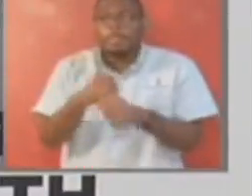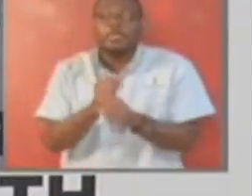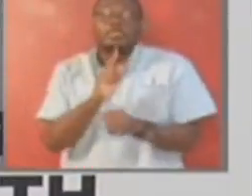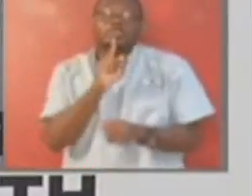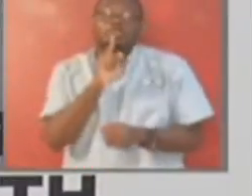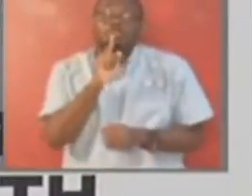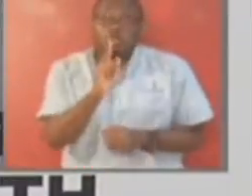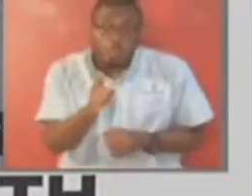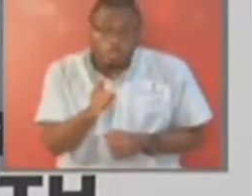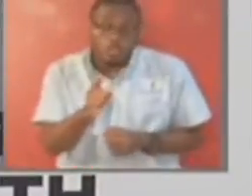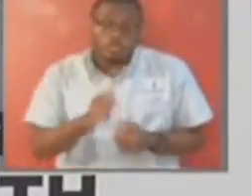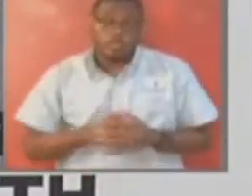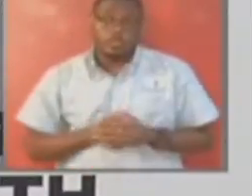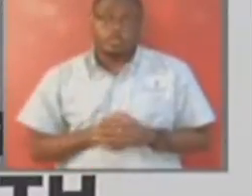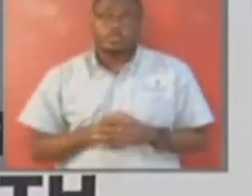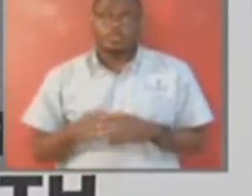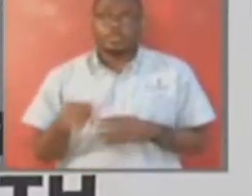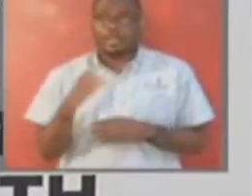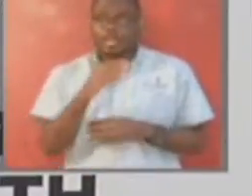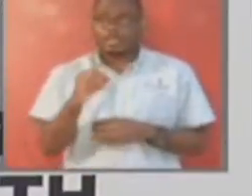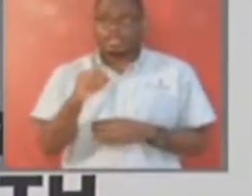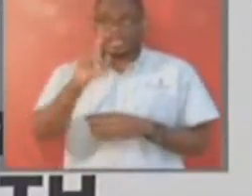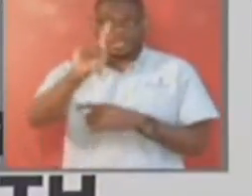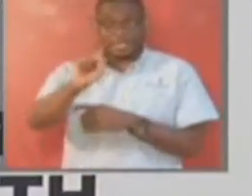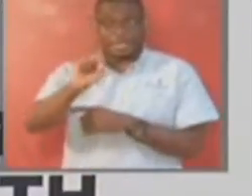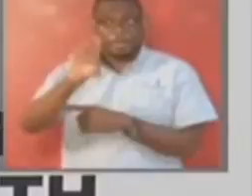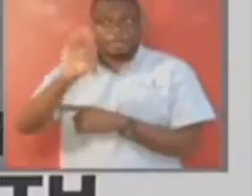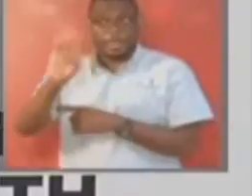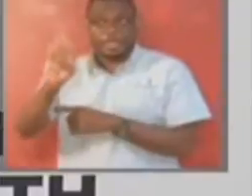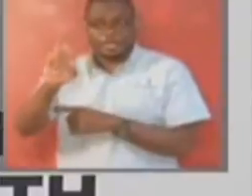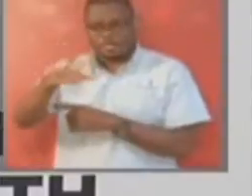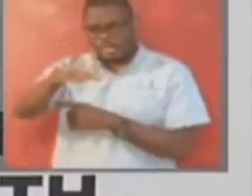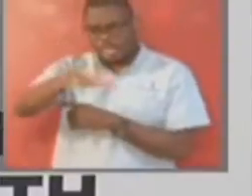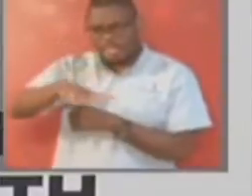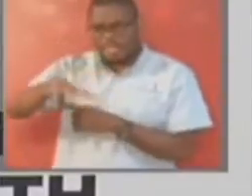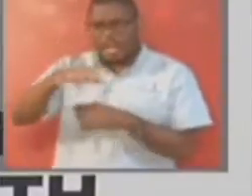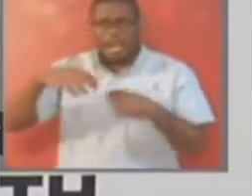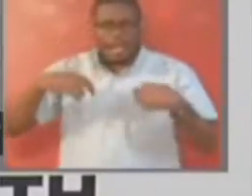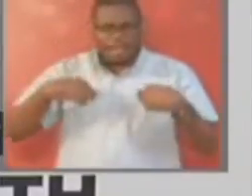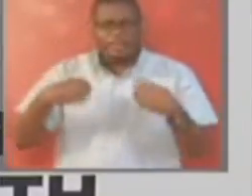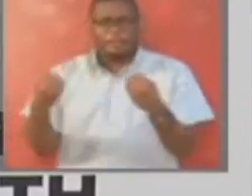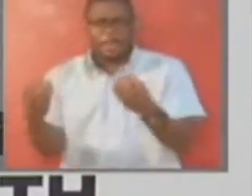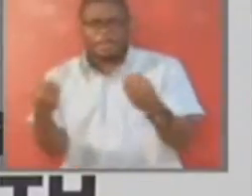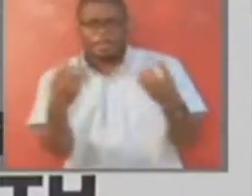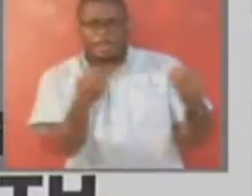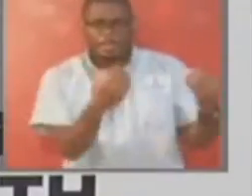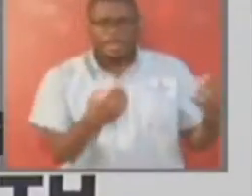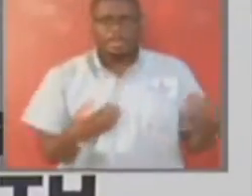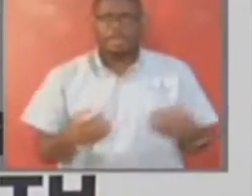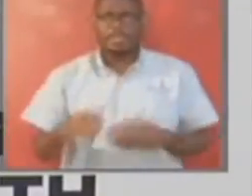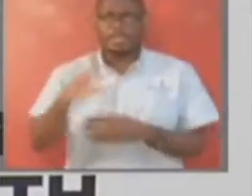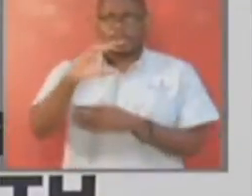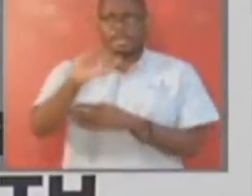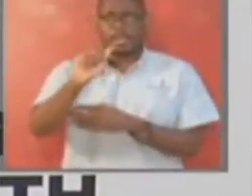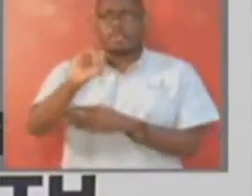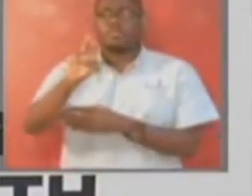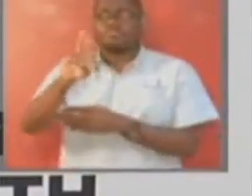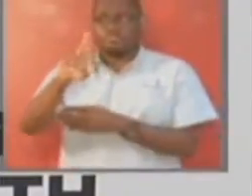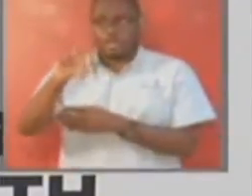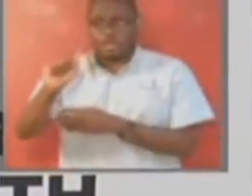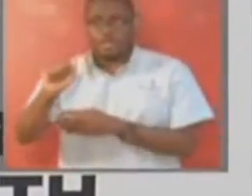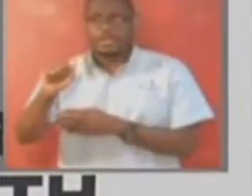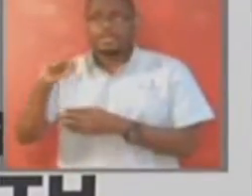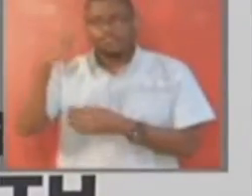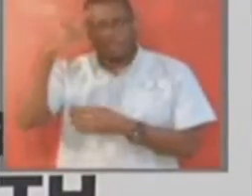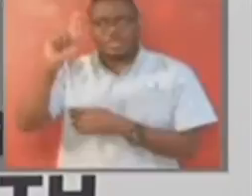story, and we can look into the TB wards. There are multiple wards that Cora has for the treatment of tuberculosis, and I'm not aware